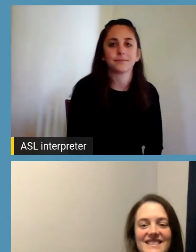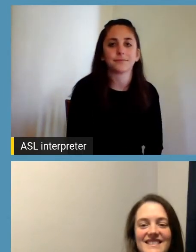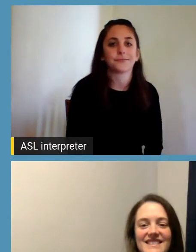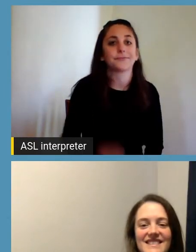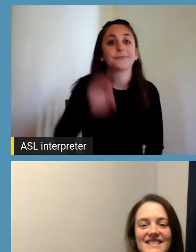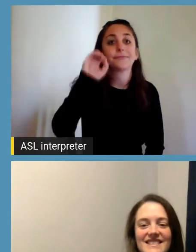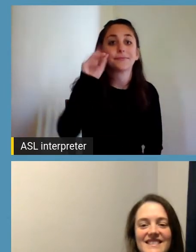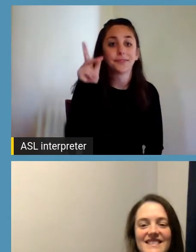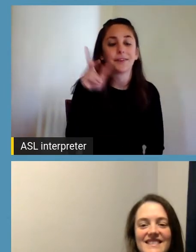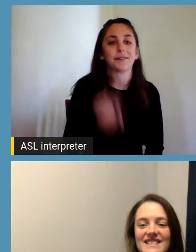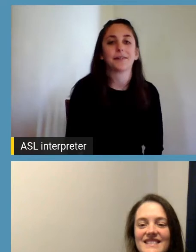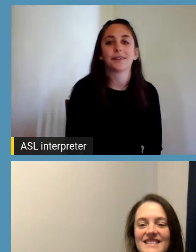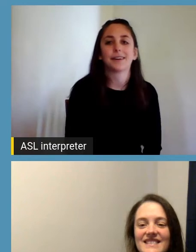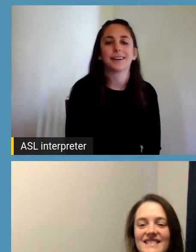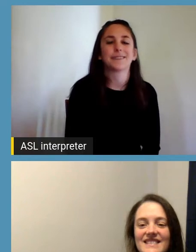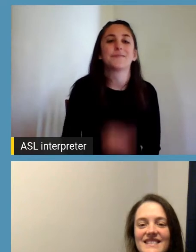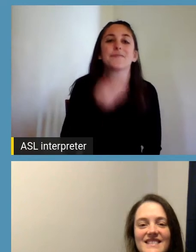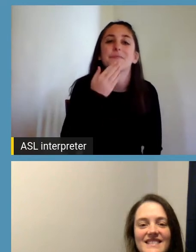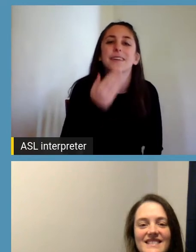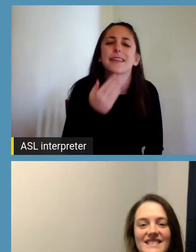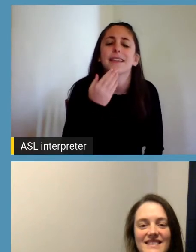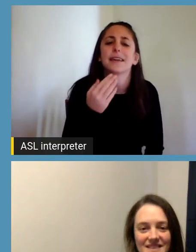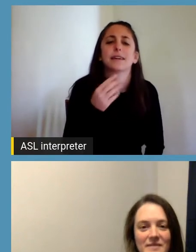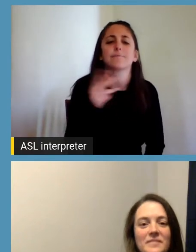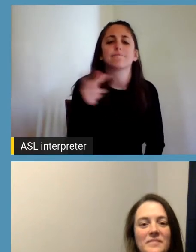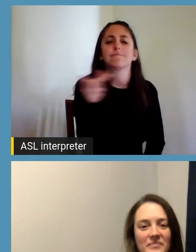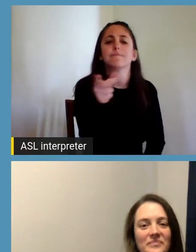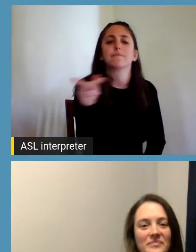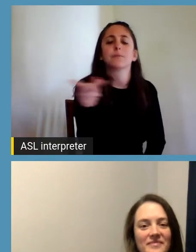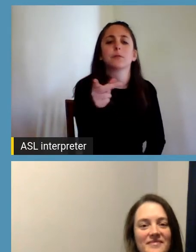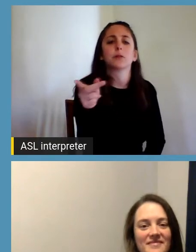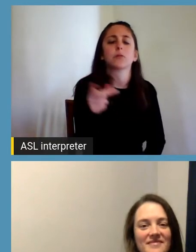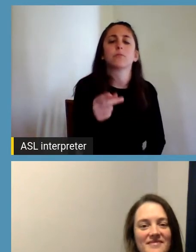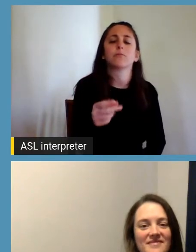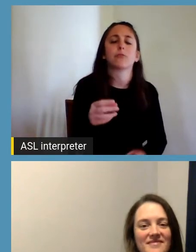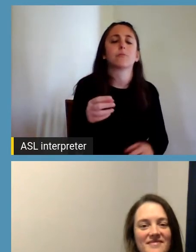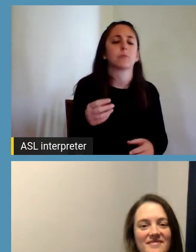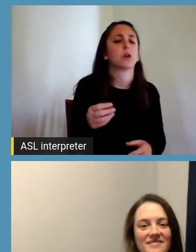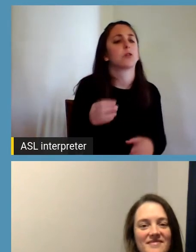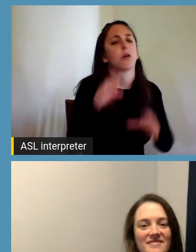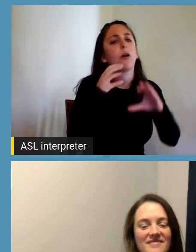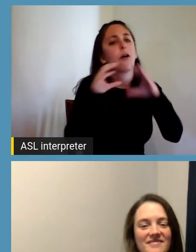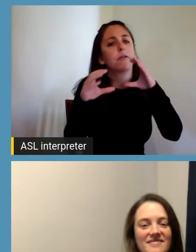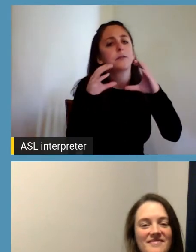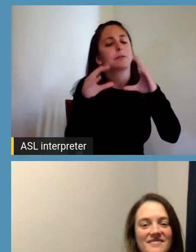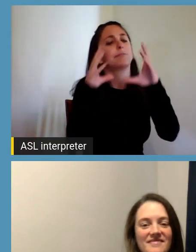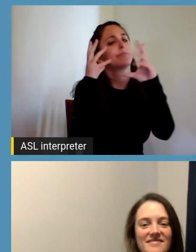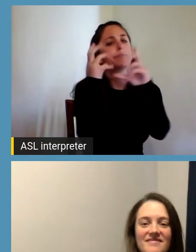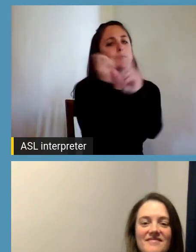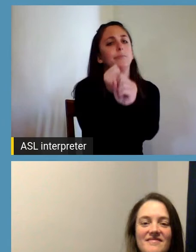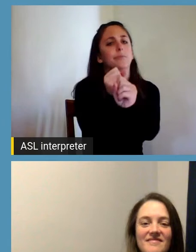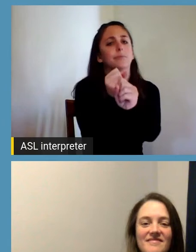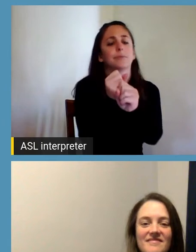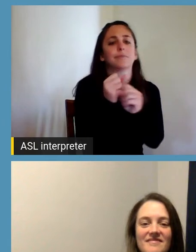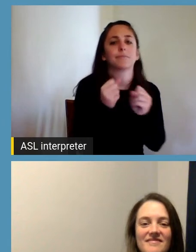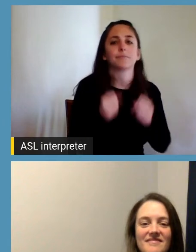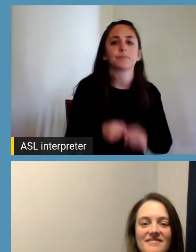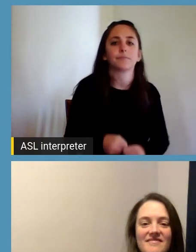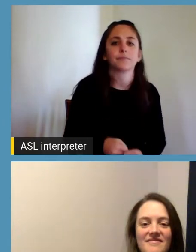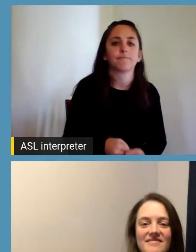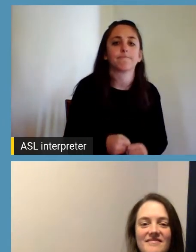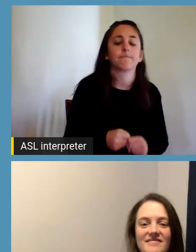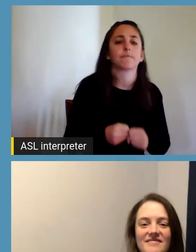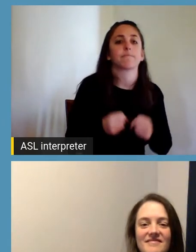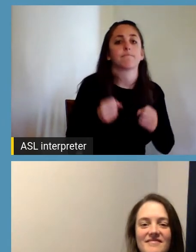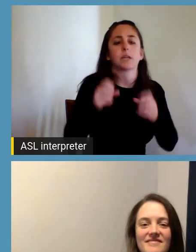Okay. Thank you both for a fascinating conversation on, how widely we use